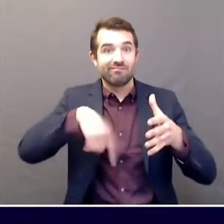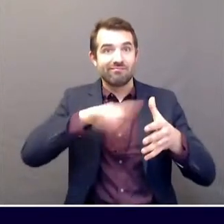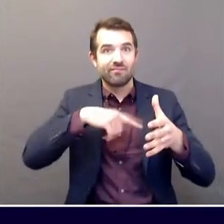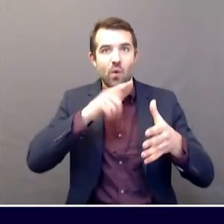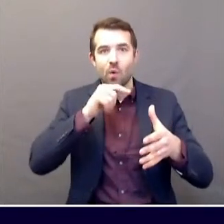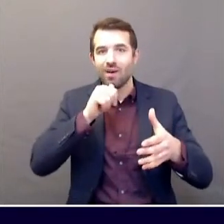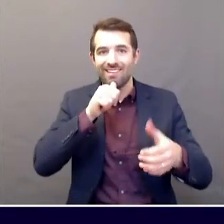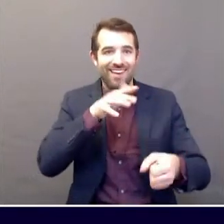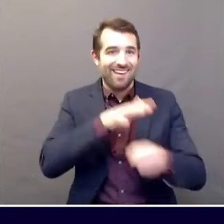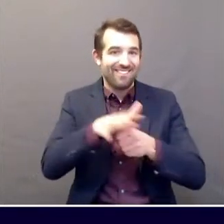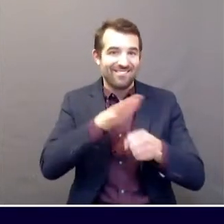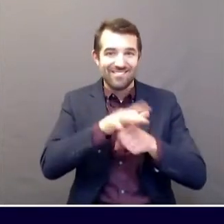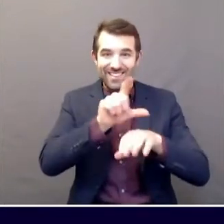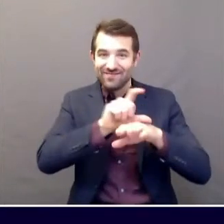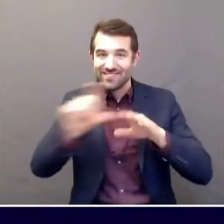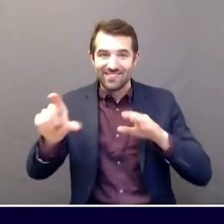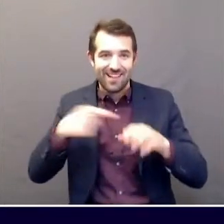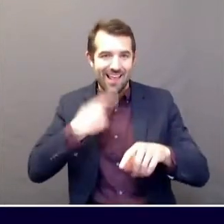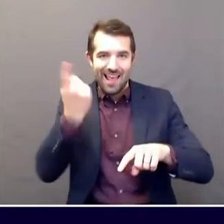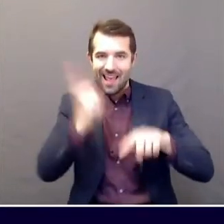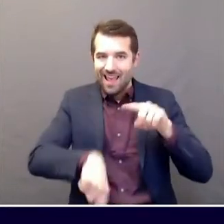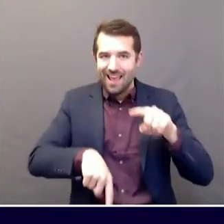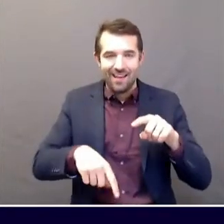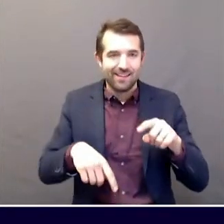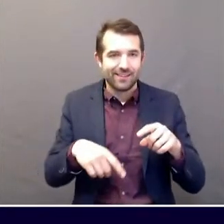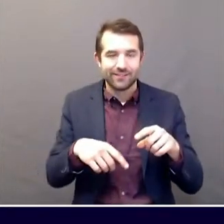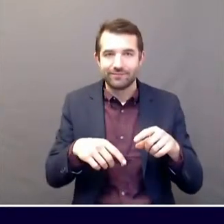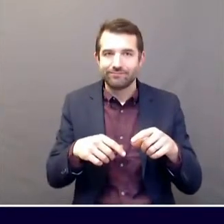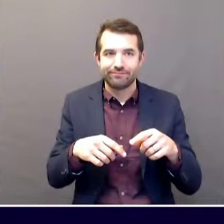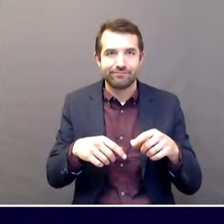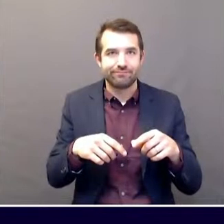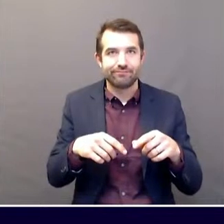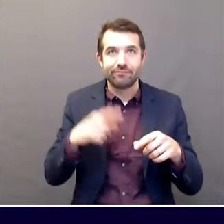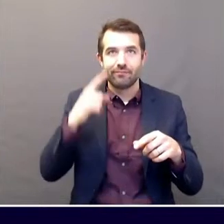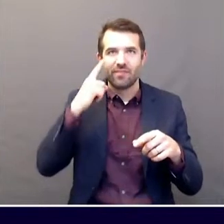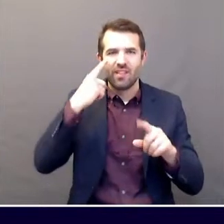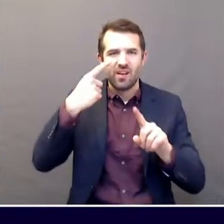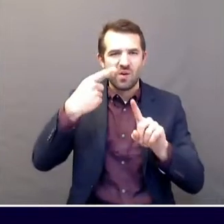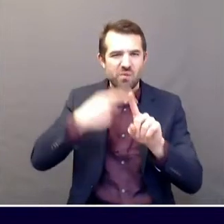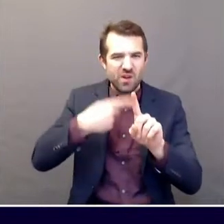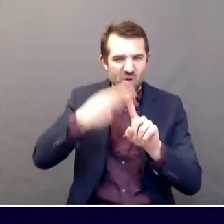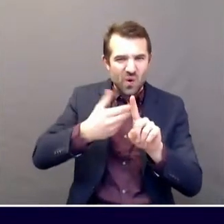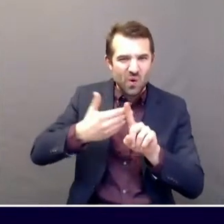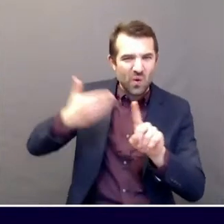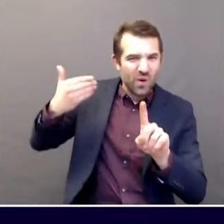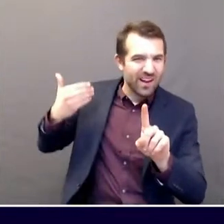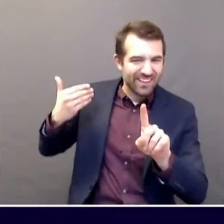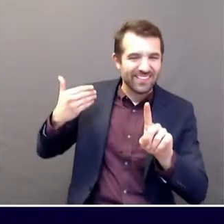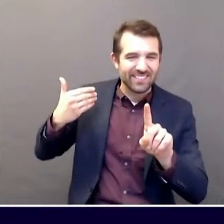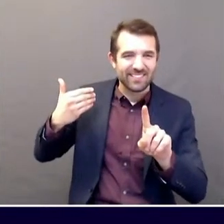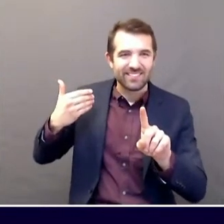Let's remember, let's go back a month or two, because this has just started about a little over a month ago, this vaccination